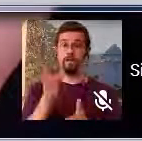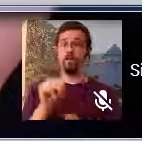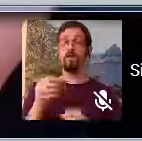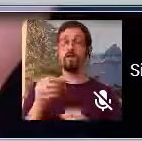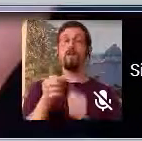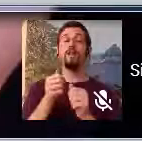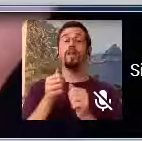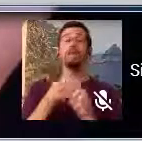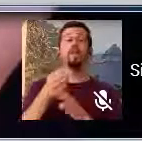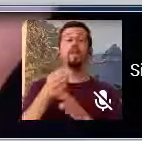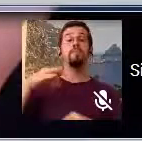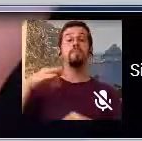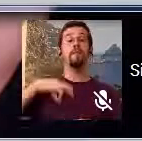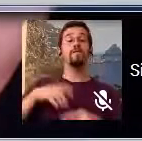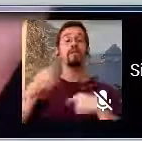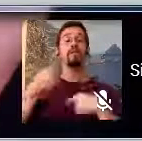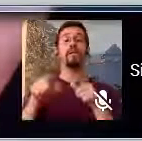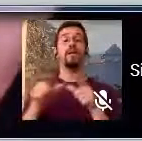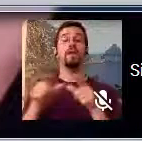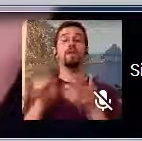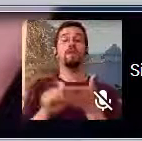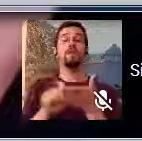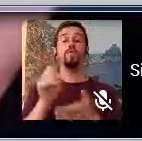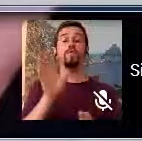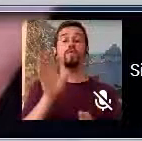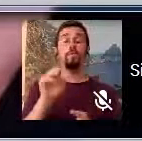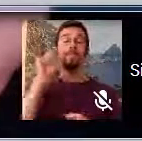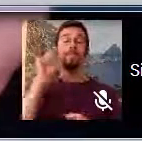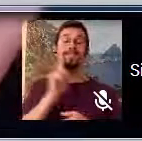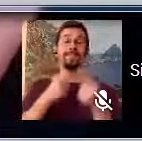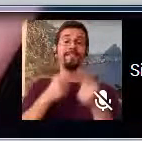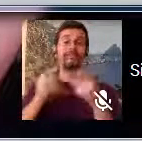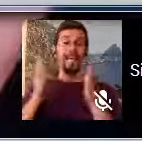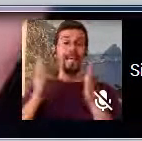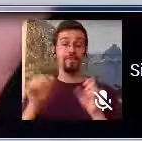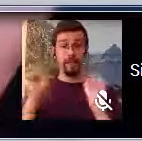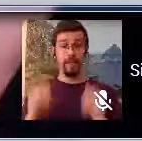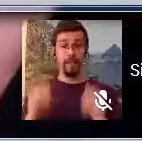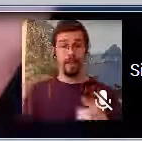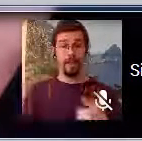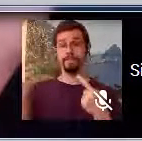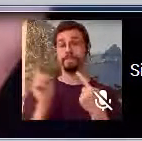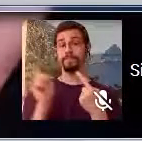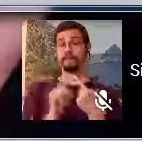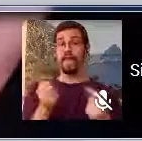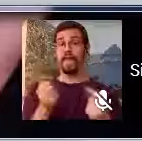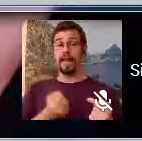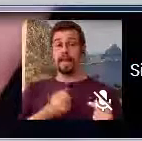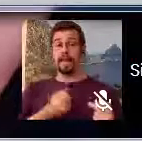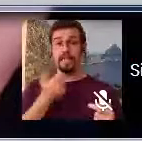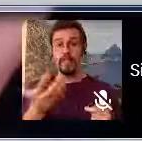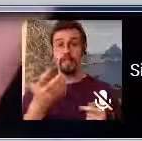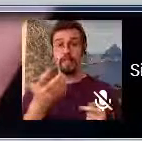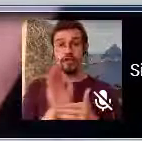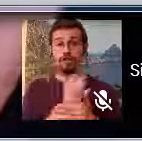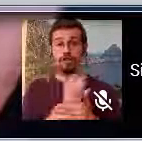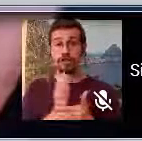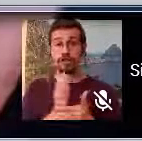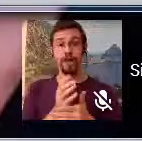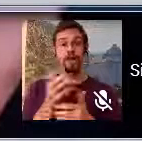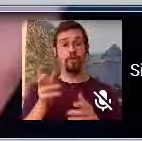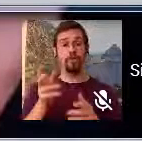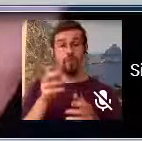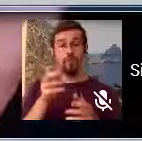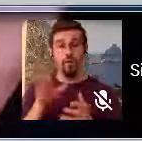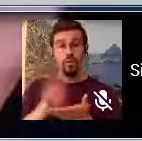form is that deaf signers could express, share, and record their ideas and